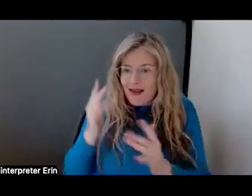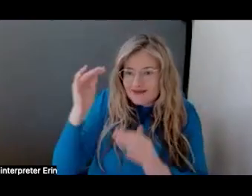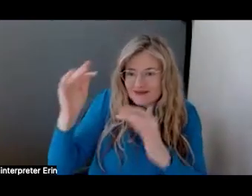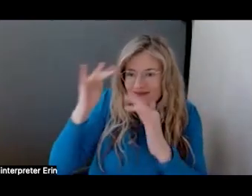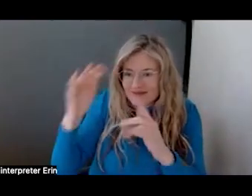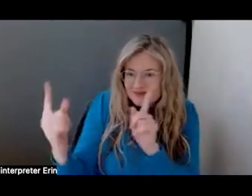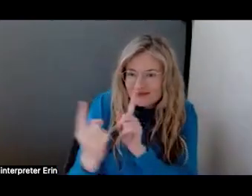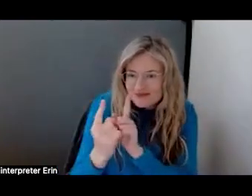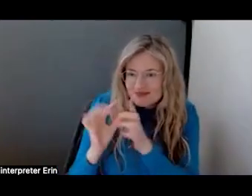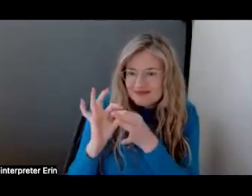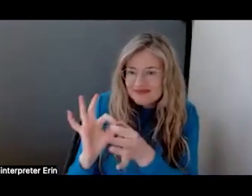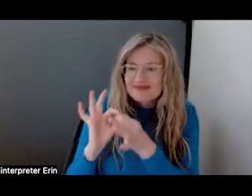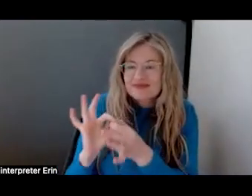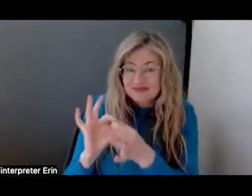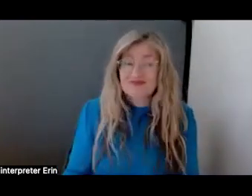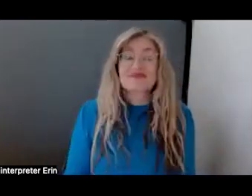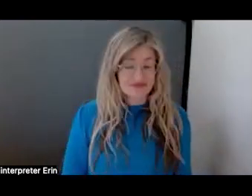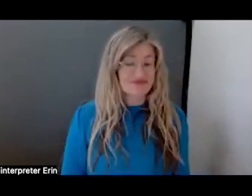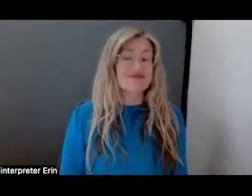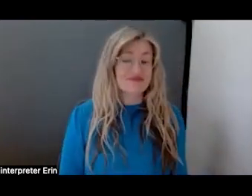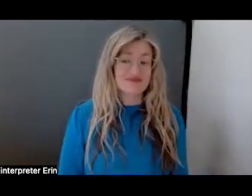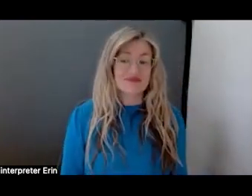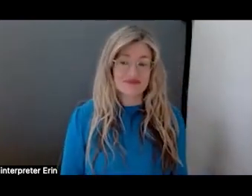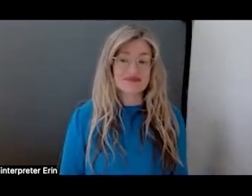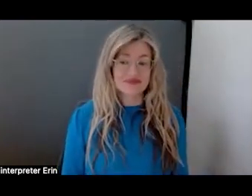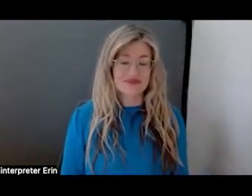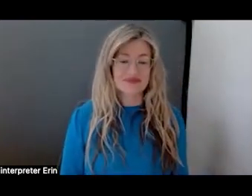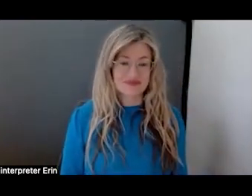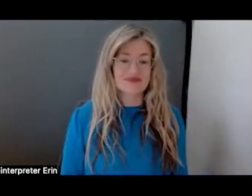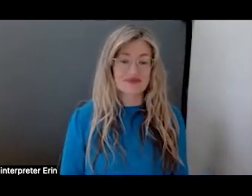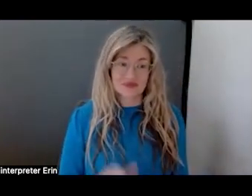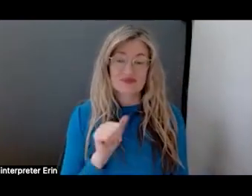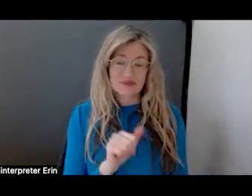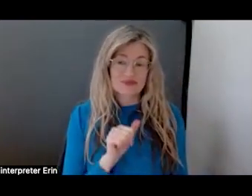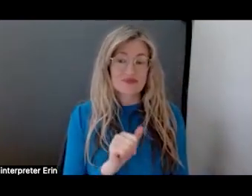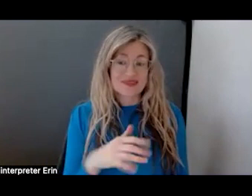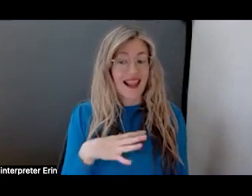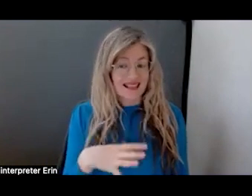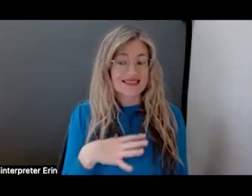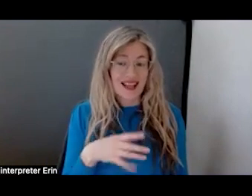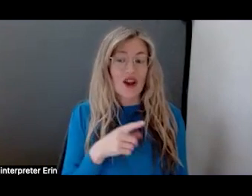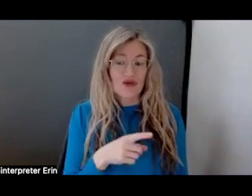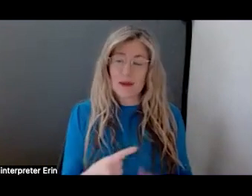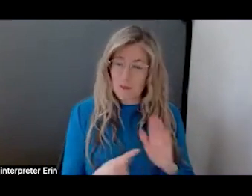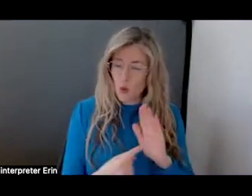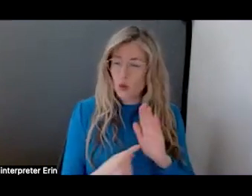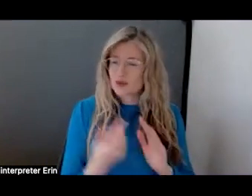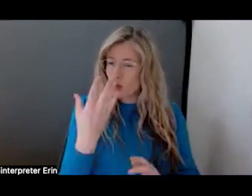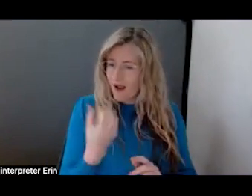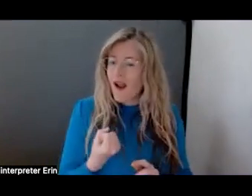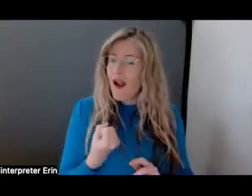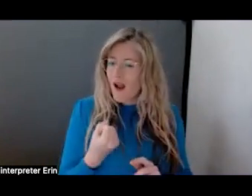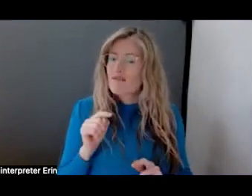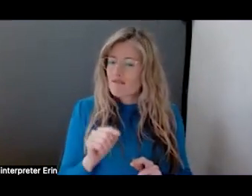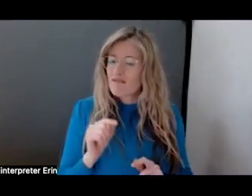indeed, yes, it was a need, I would say. It was a need, a necessity, an important thing to have